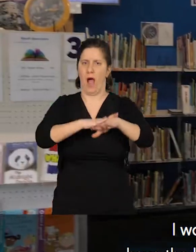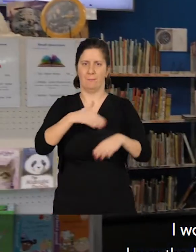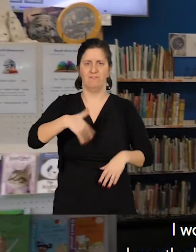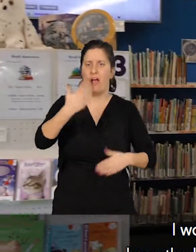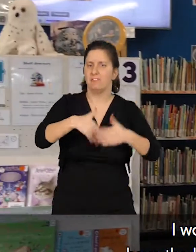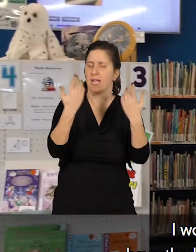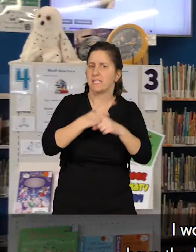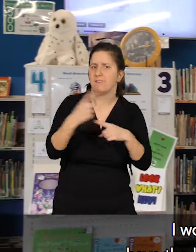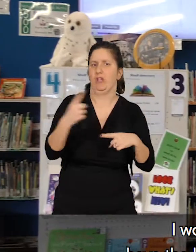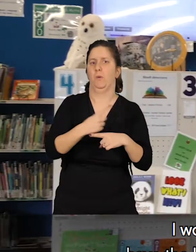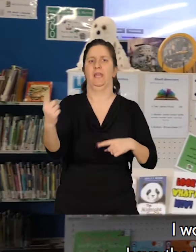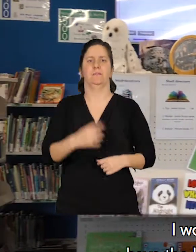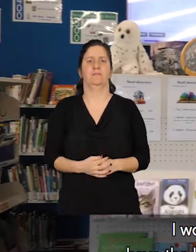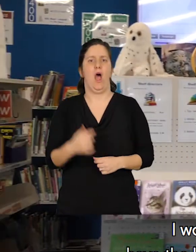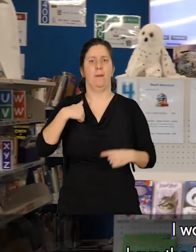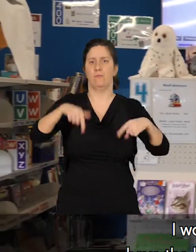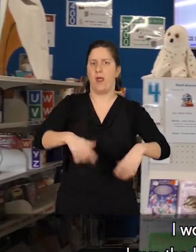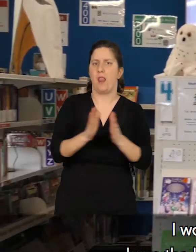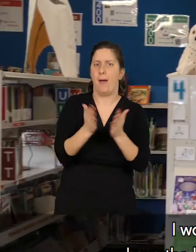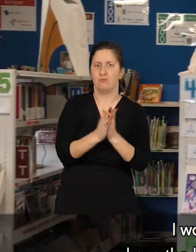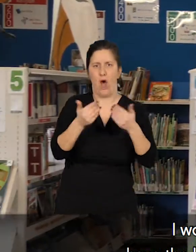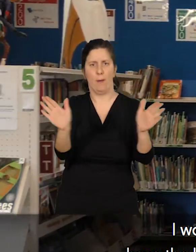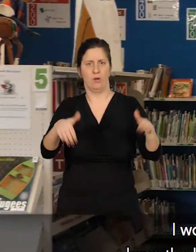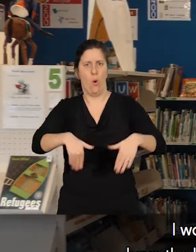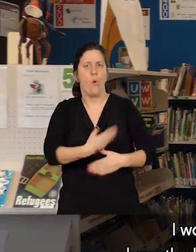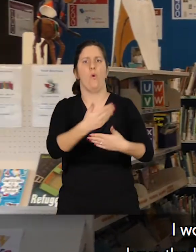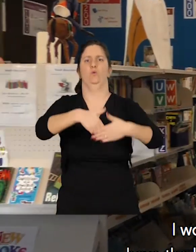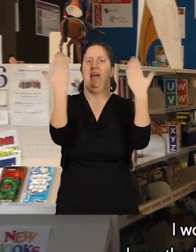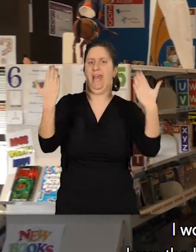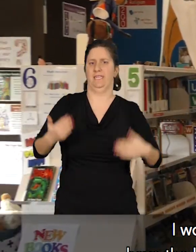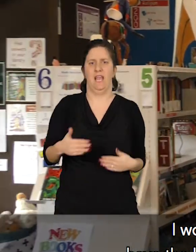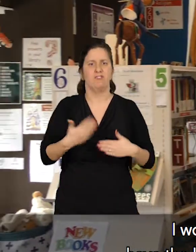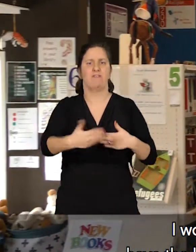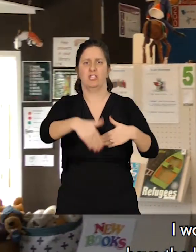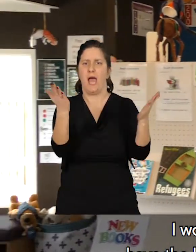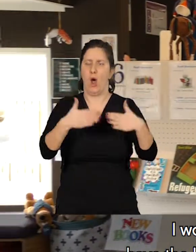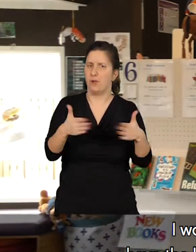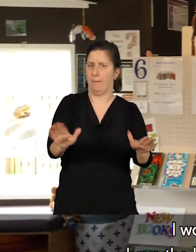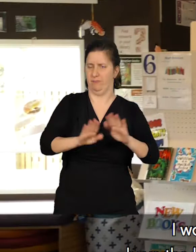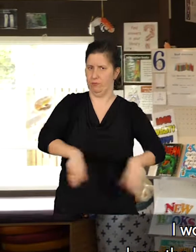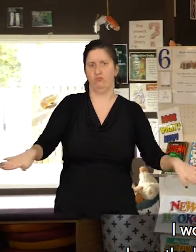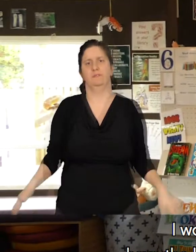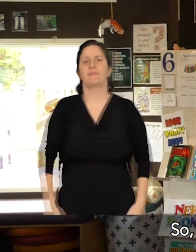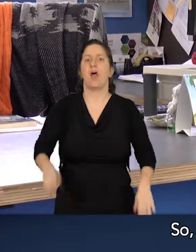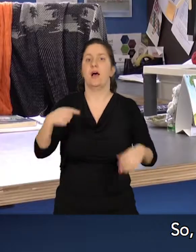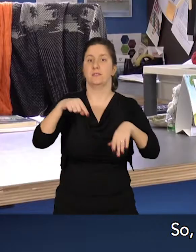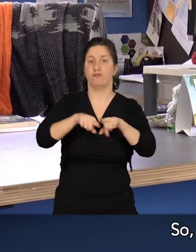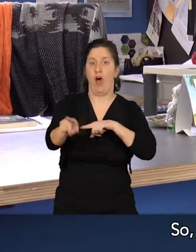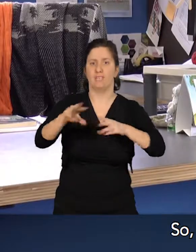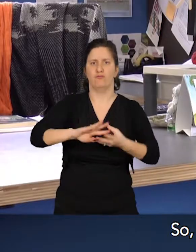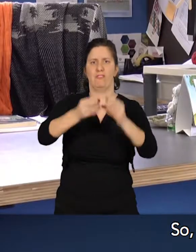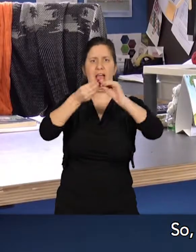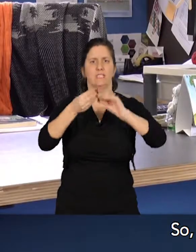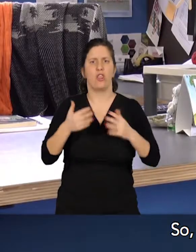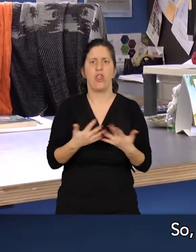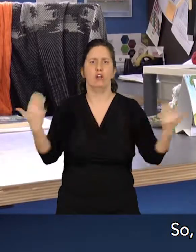I work here full time, 5 days a week, and have the library open all day, every day for the children. So I've